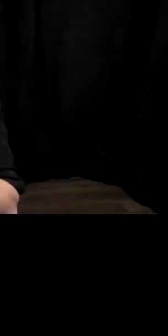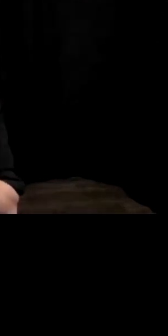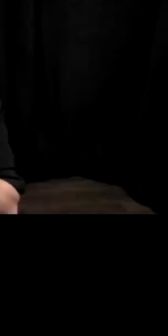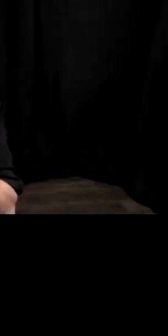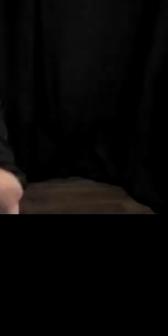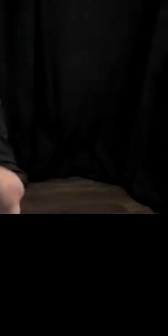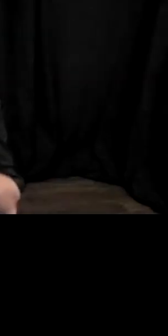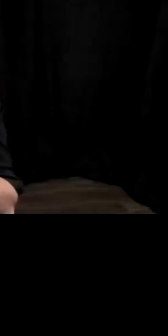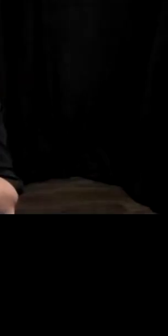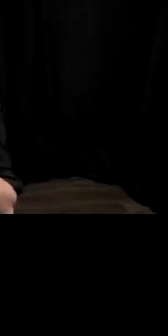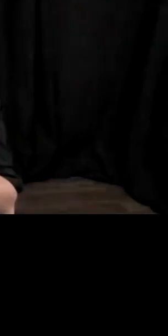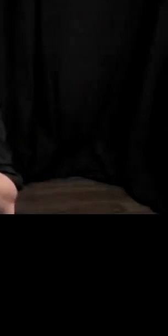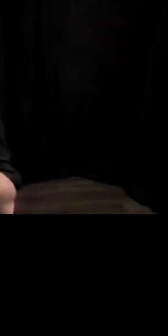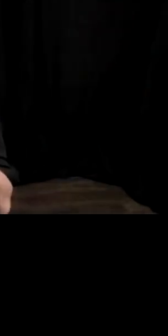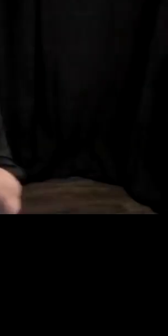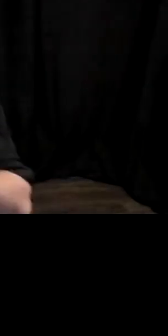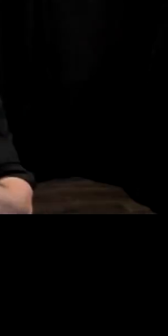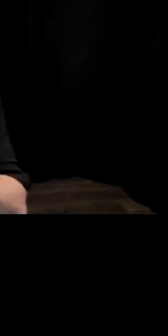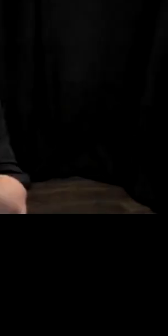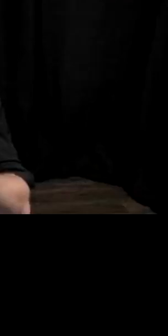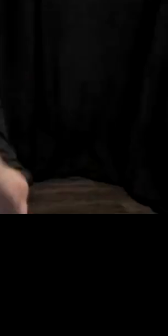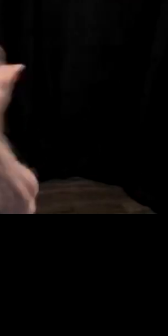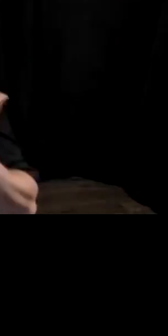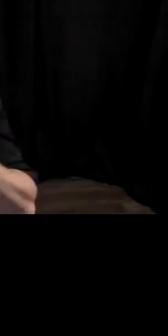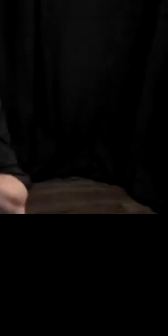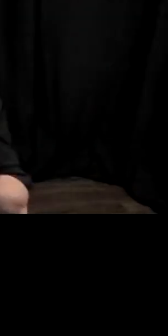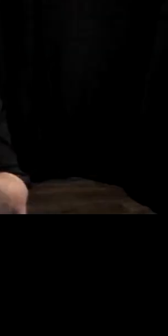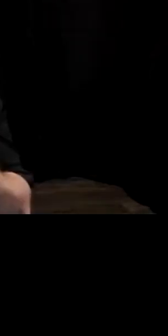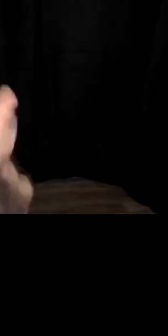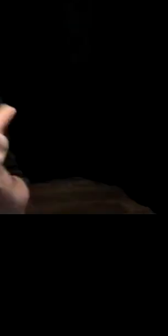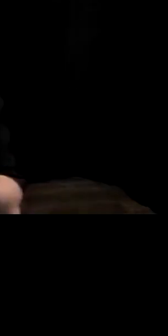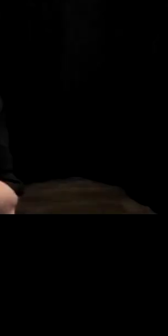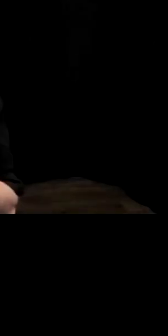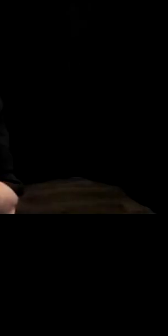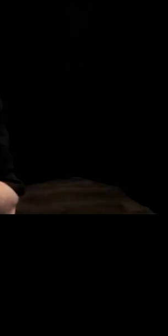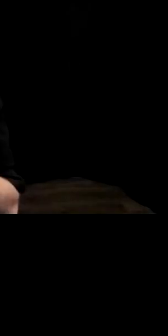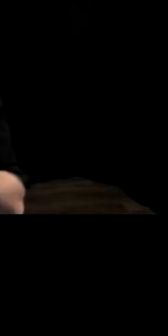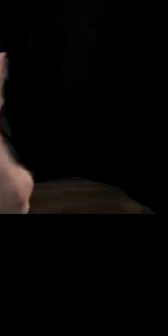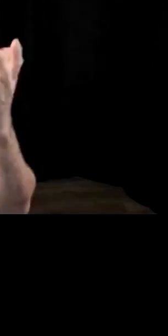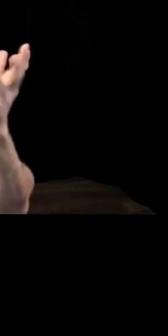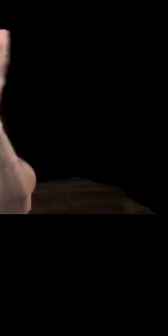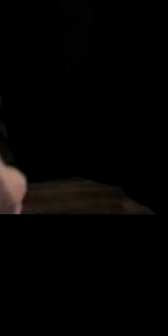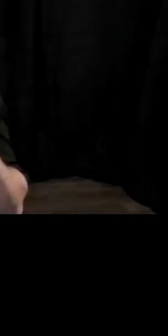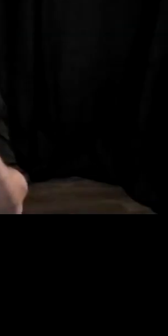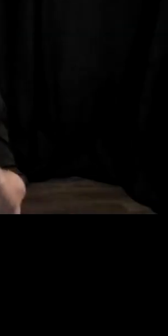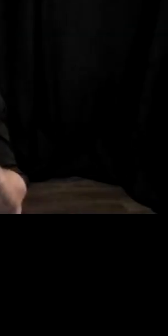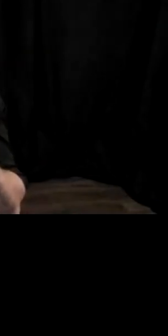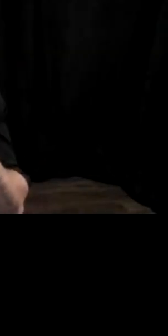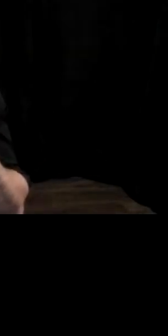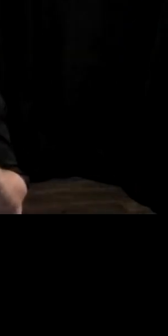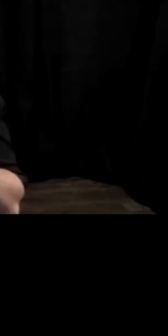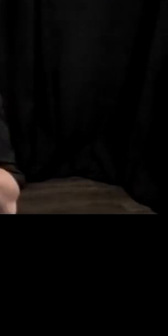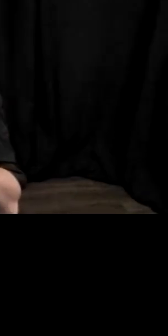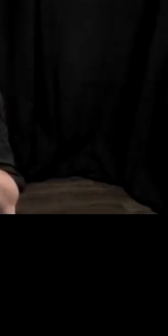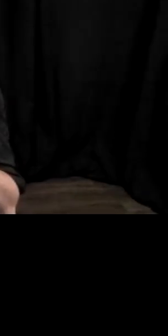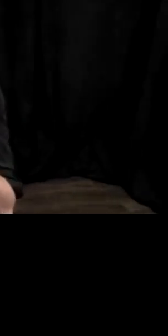that impact the issues we all care so much about. And with that, one other piece,